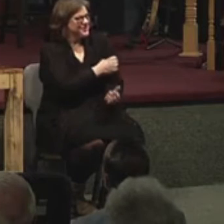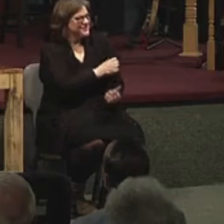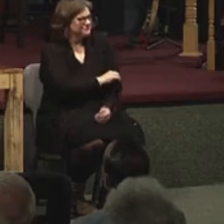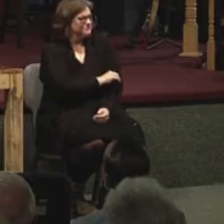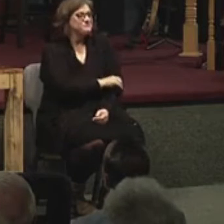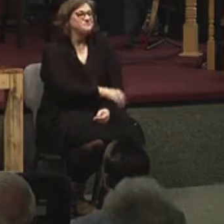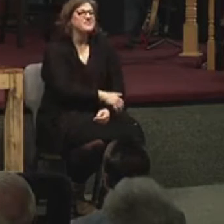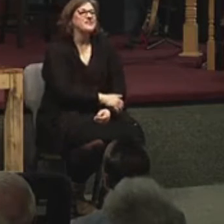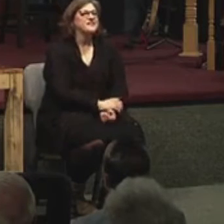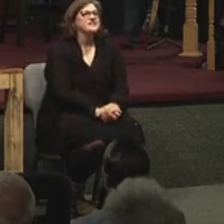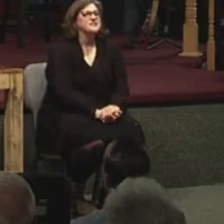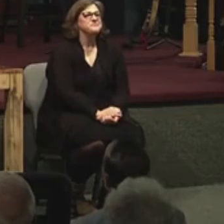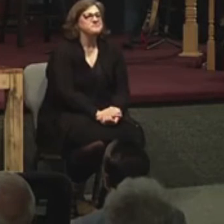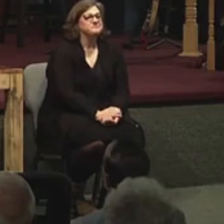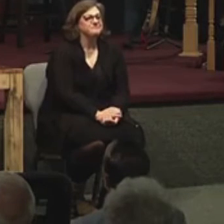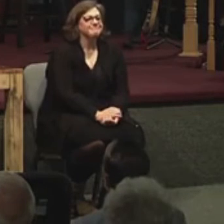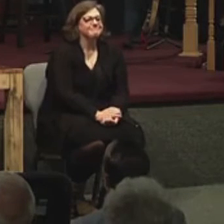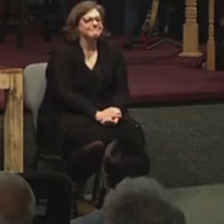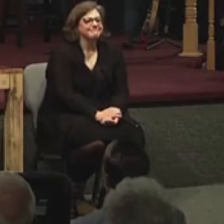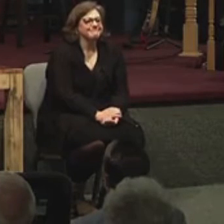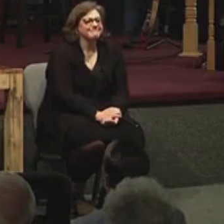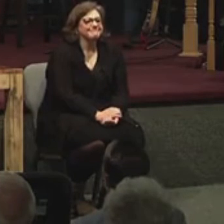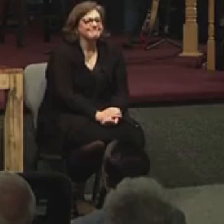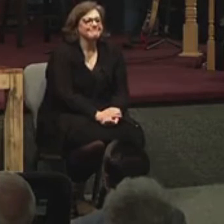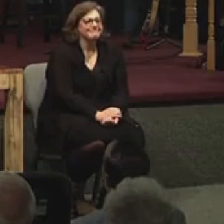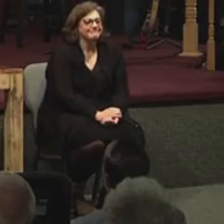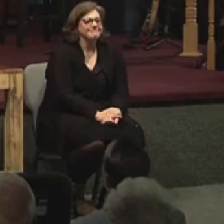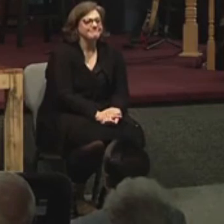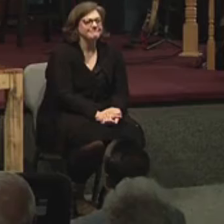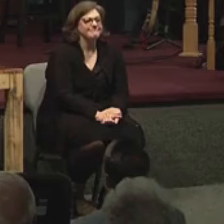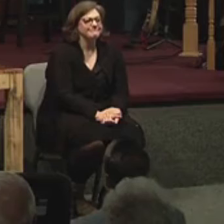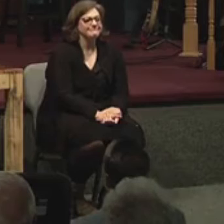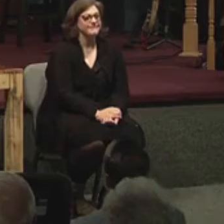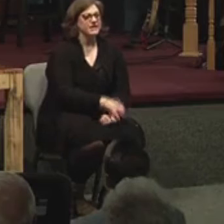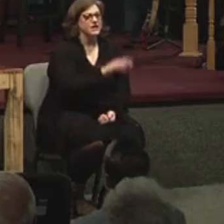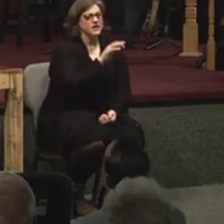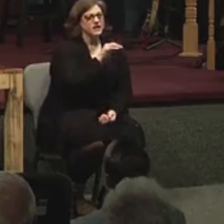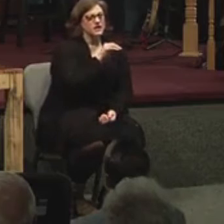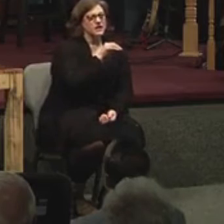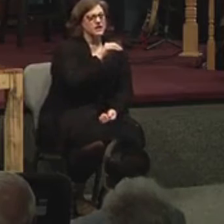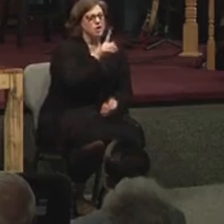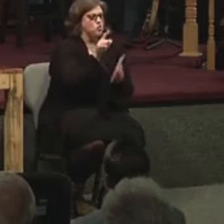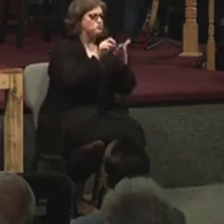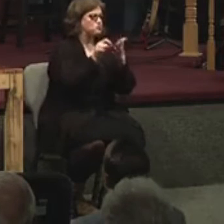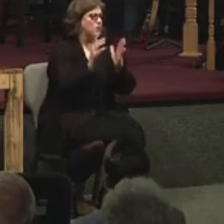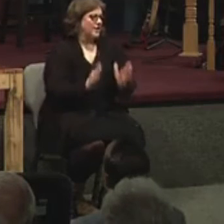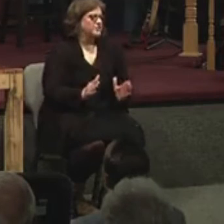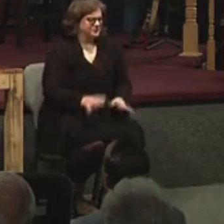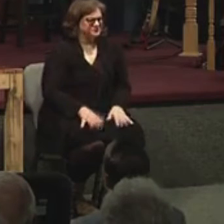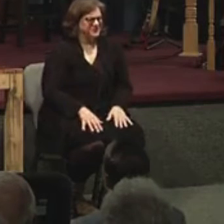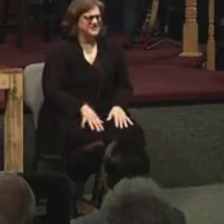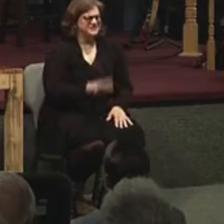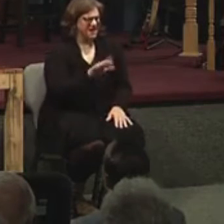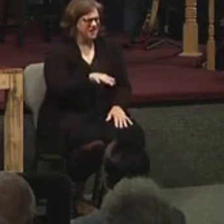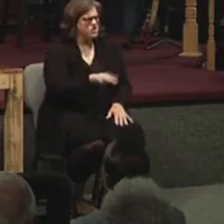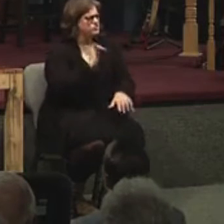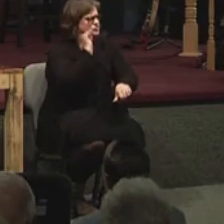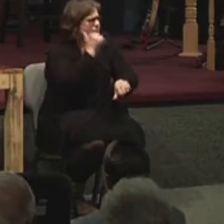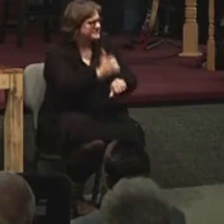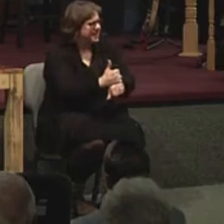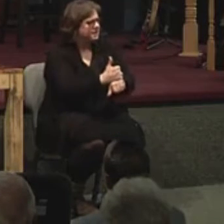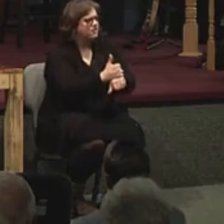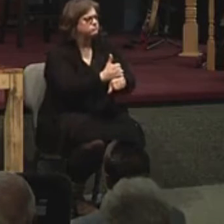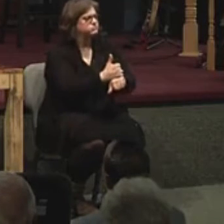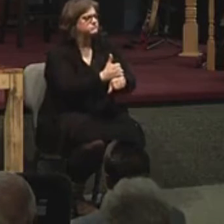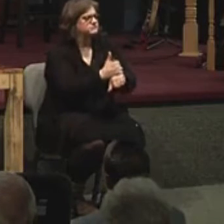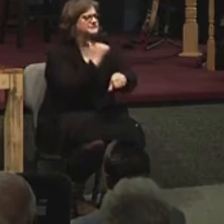Sabbath. He says it takes planning and preparation. It takes self-control, the capacity to say